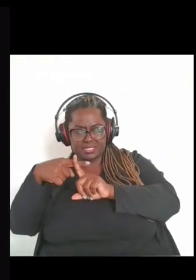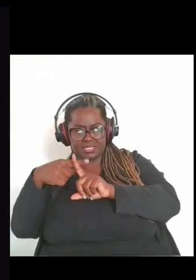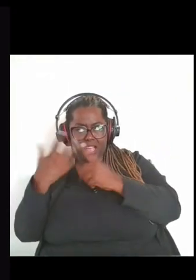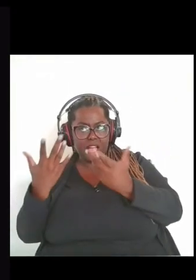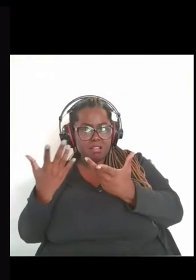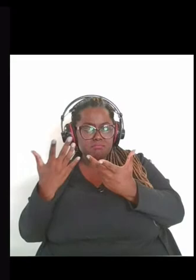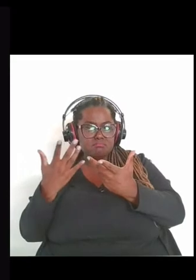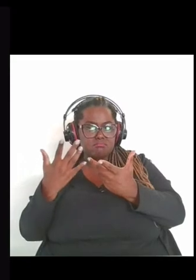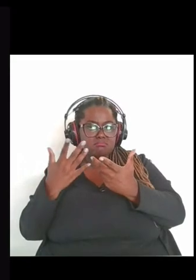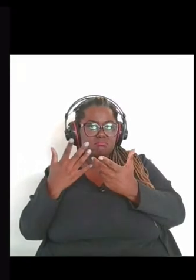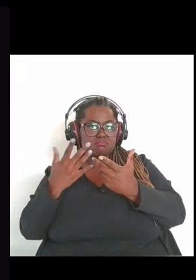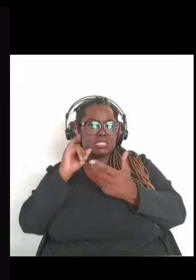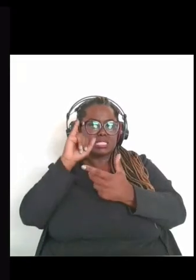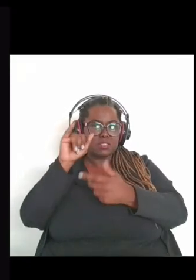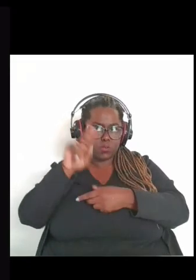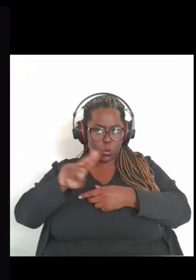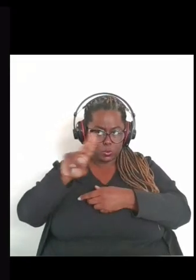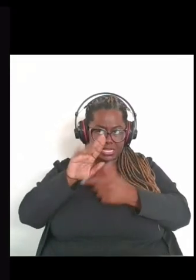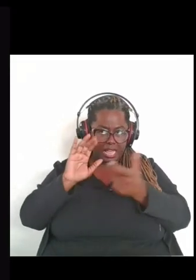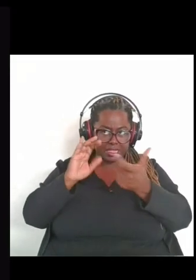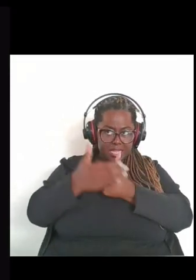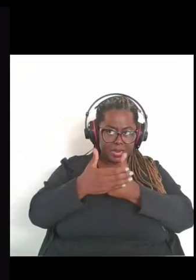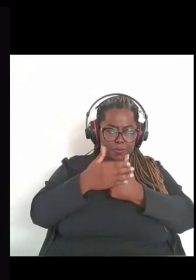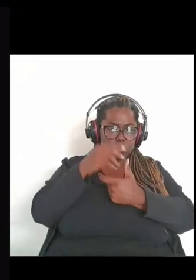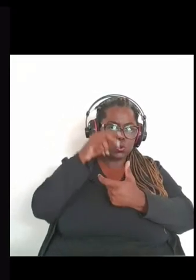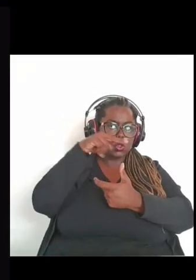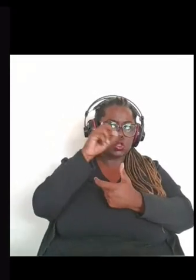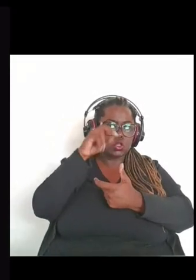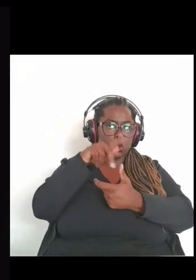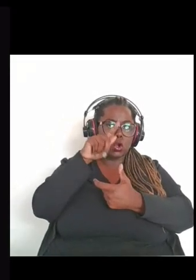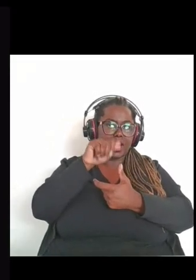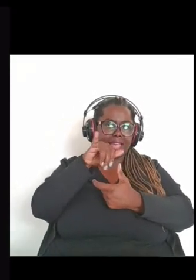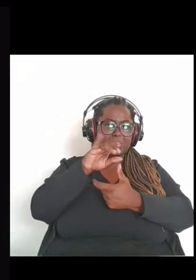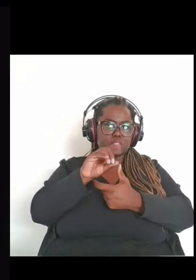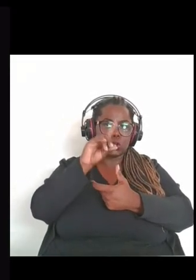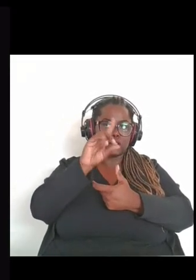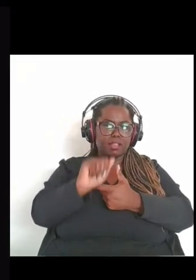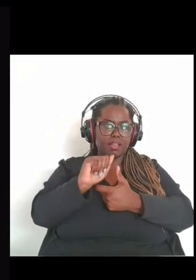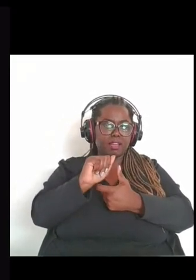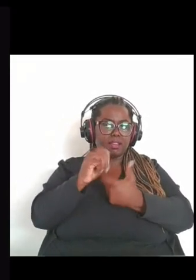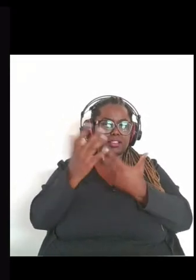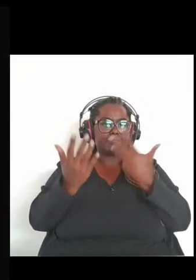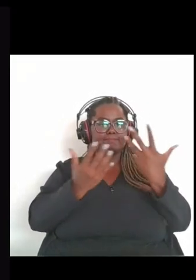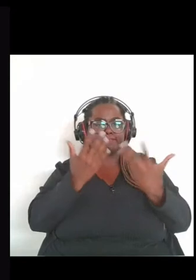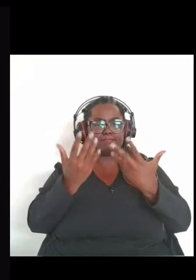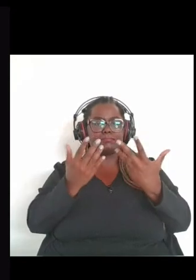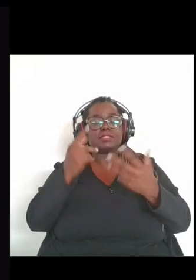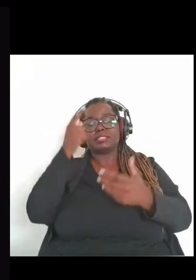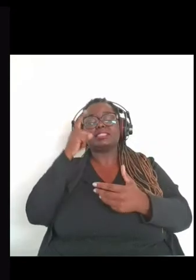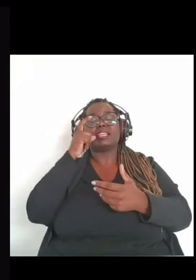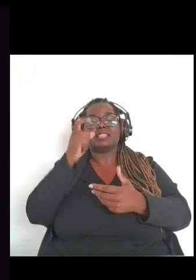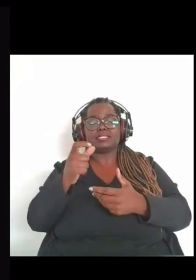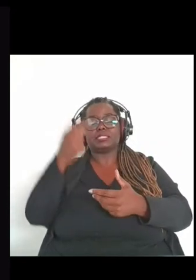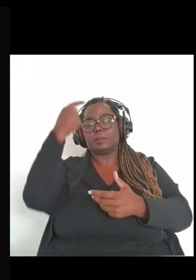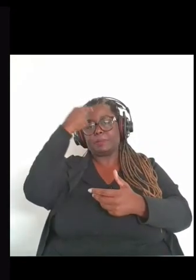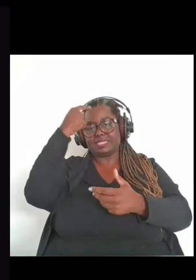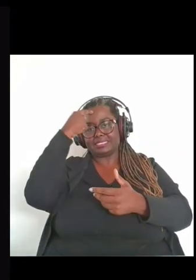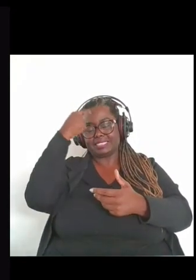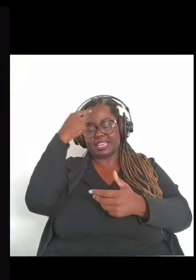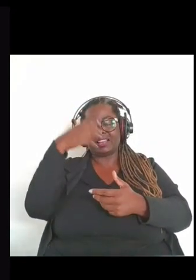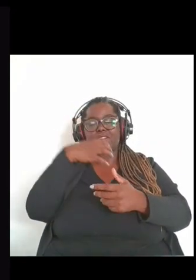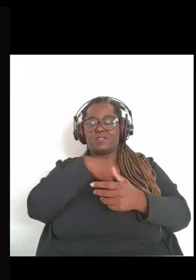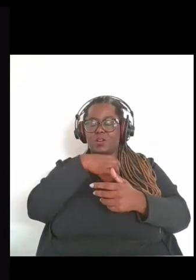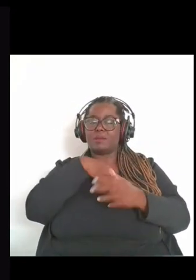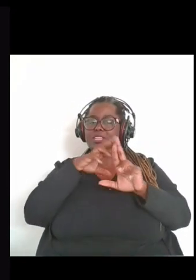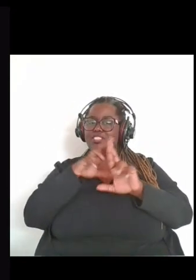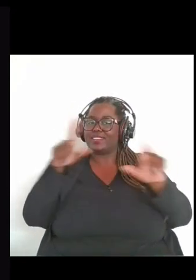through uh these different ways of being that are much more localized and bring new understandings